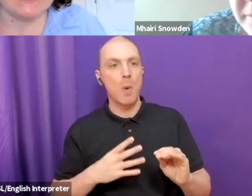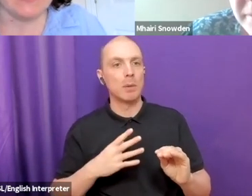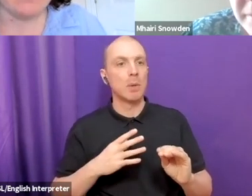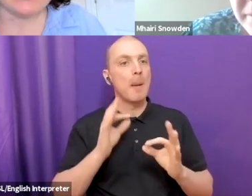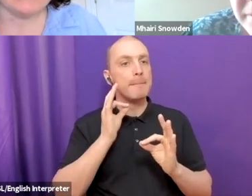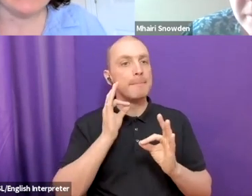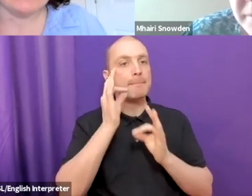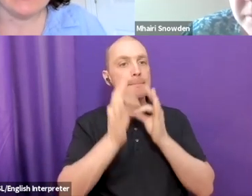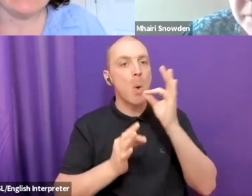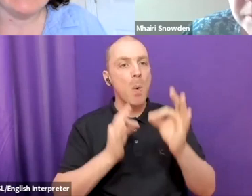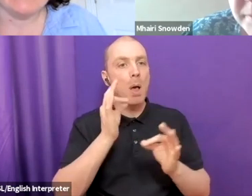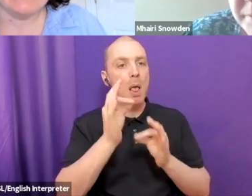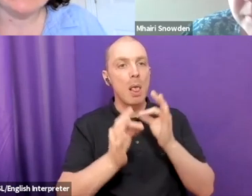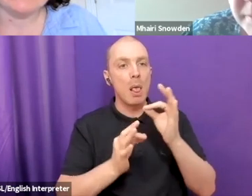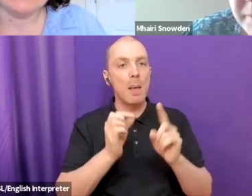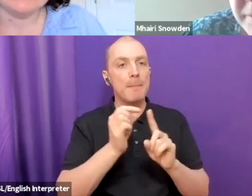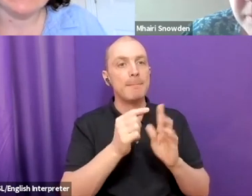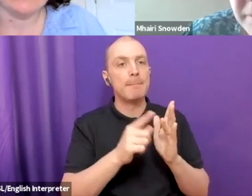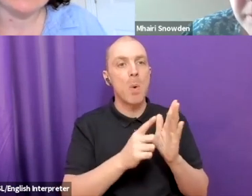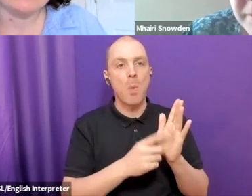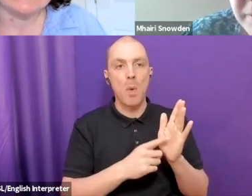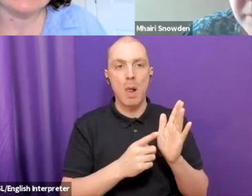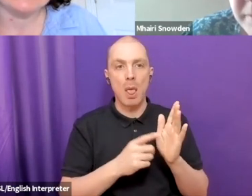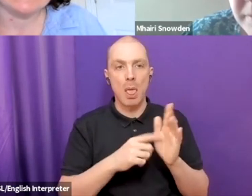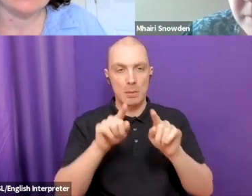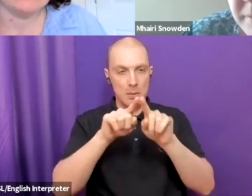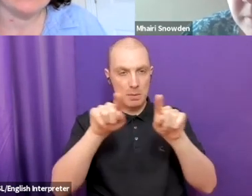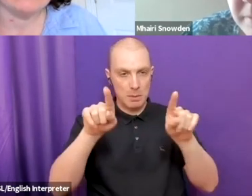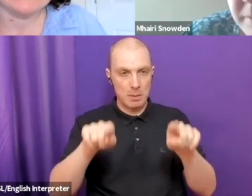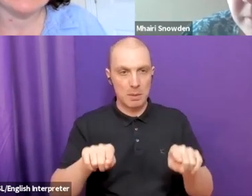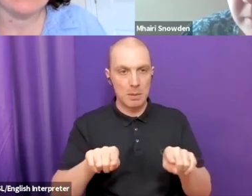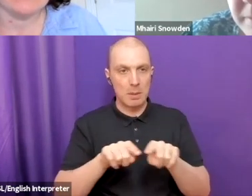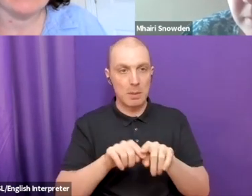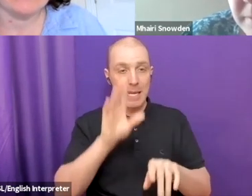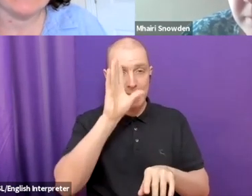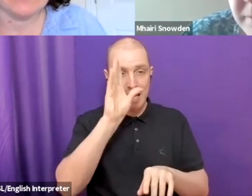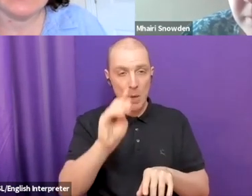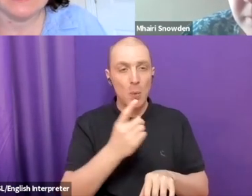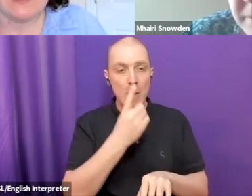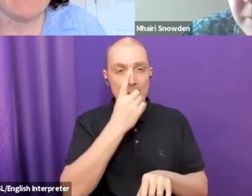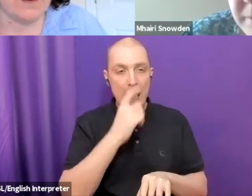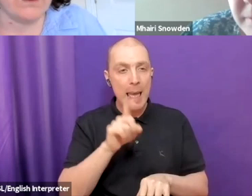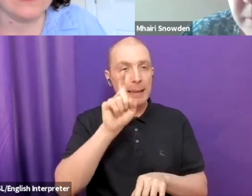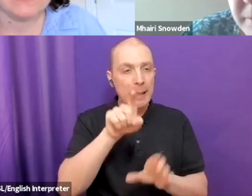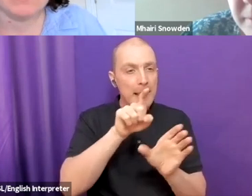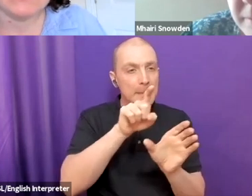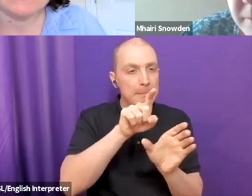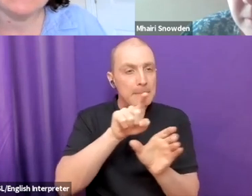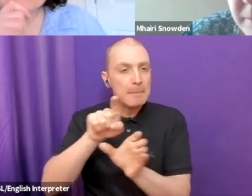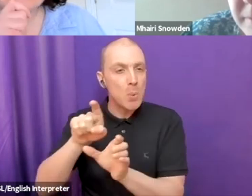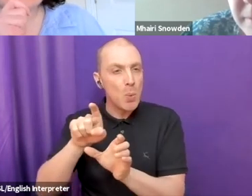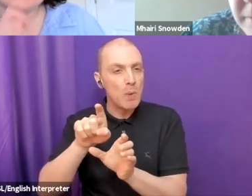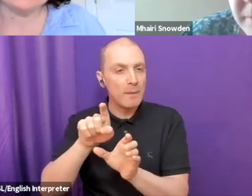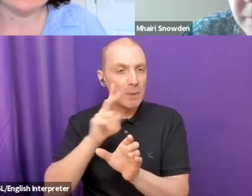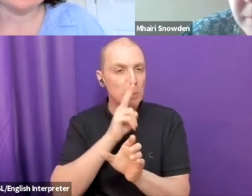everybody, which I will try and start just now, which is really just to see kind of what your intentions are around whether you're going to get involved in this